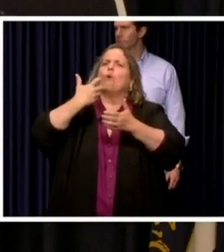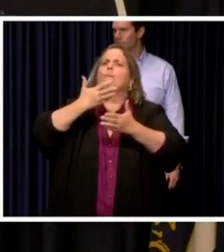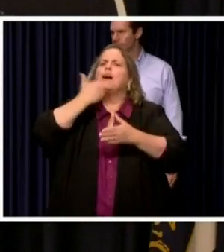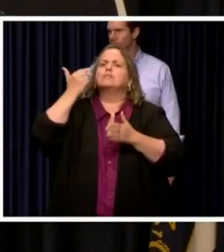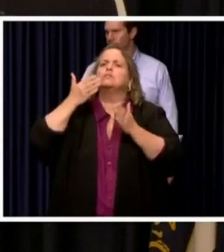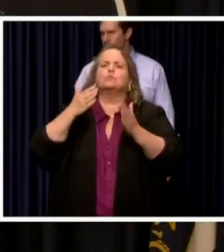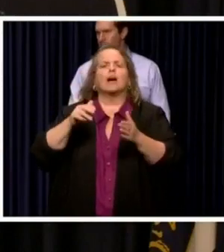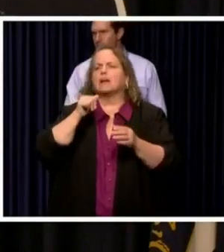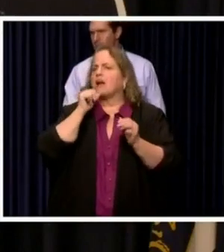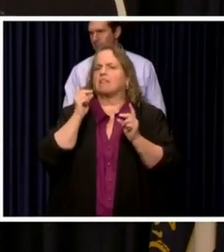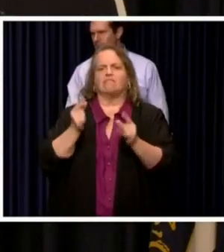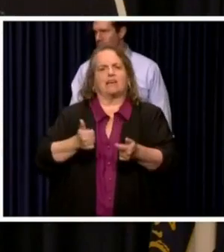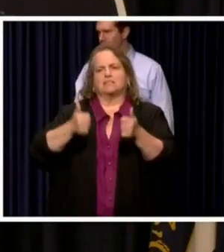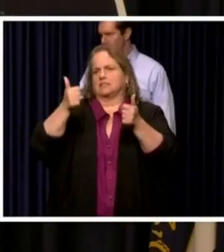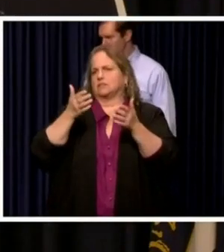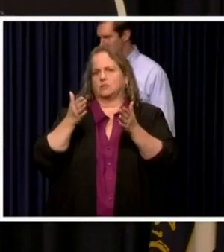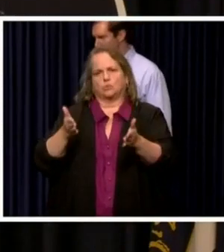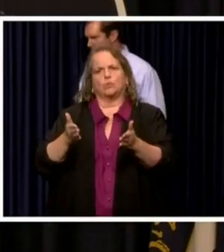way.